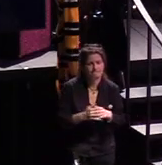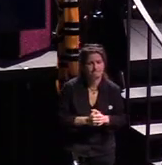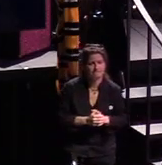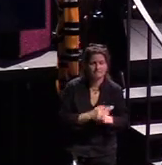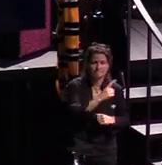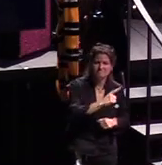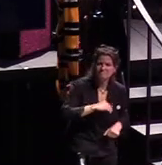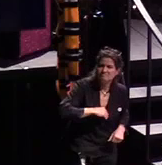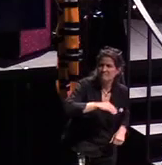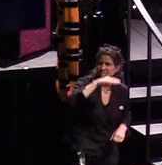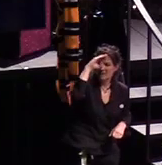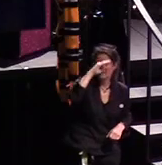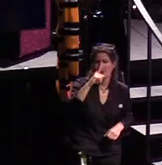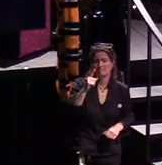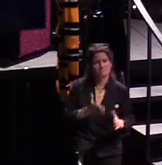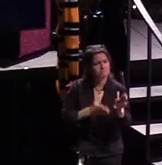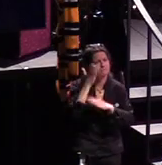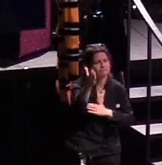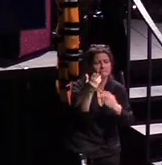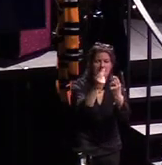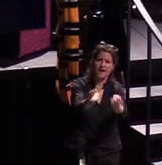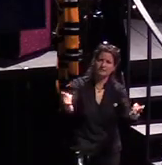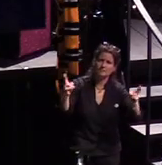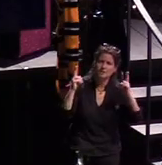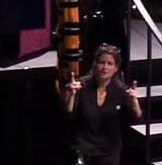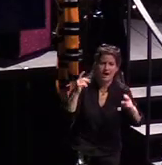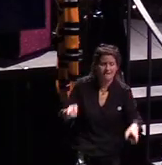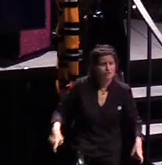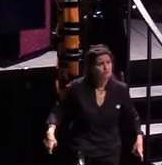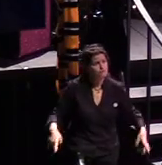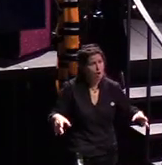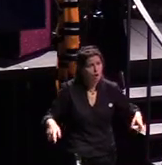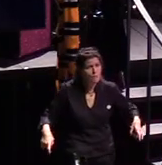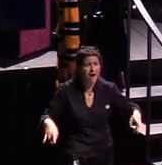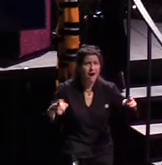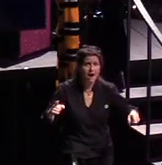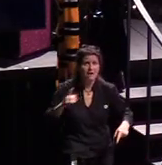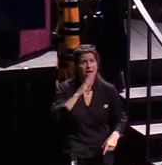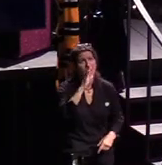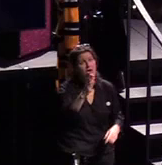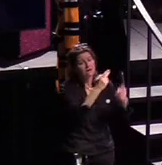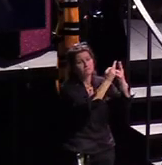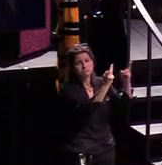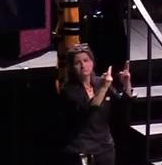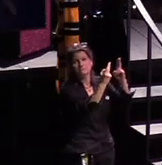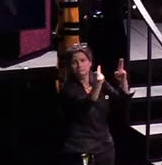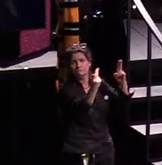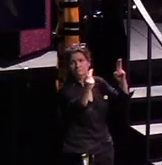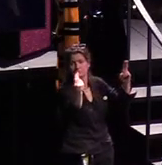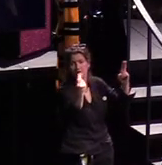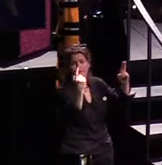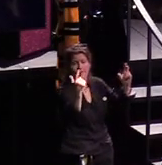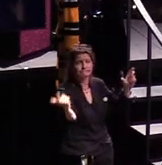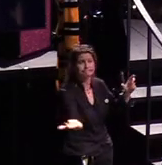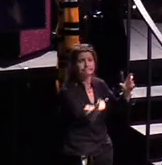of going to exhibitions and having to roll past exhibits after exhibits because they're not at an